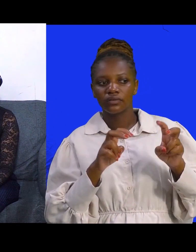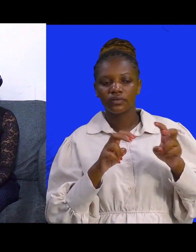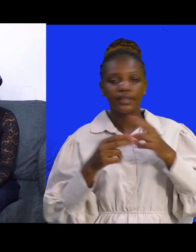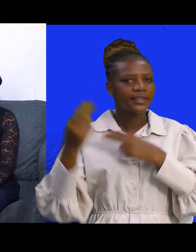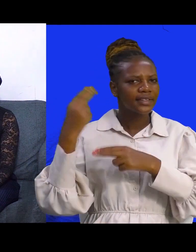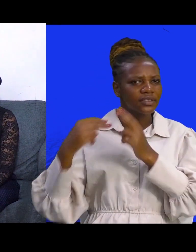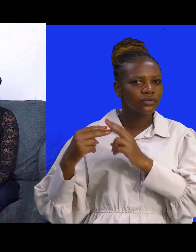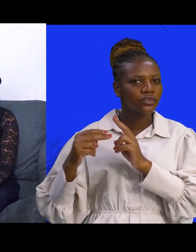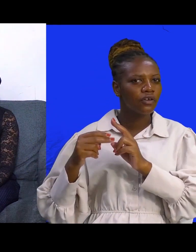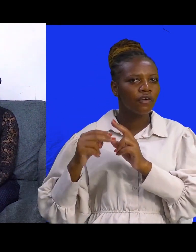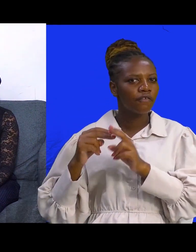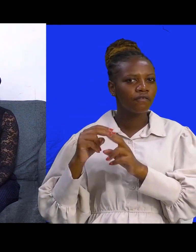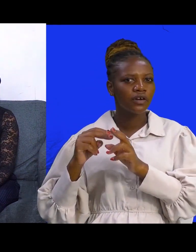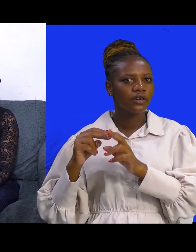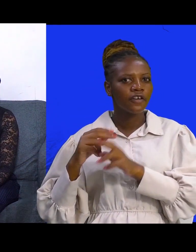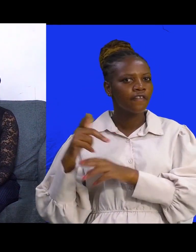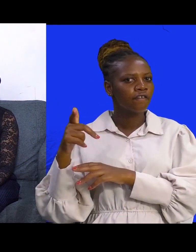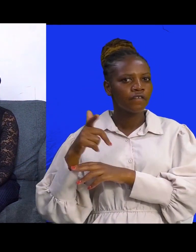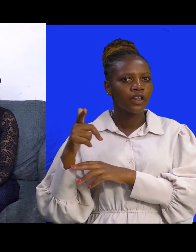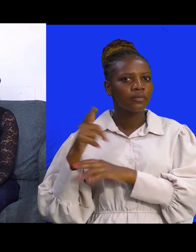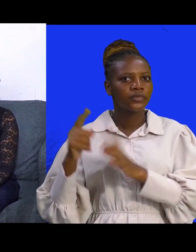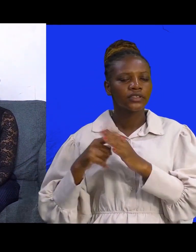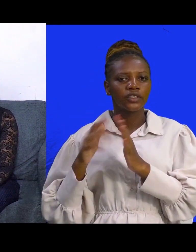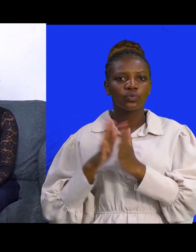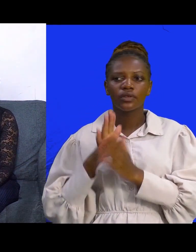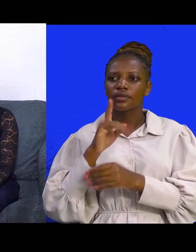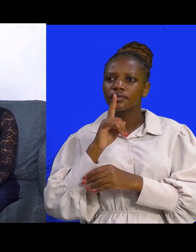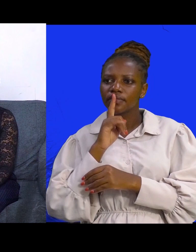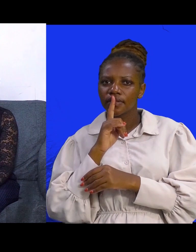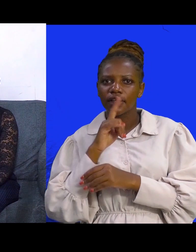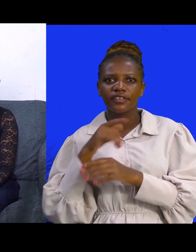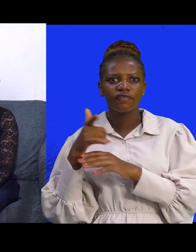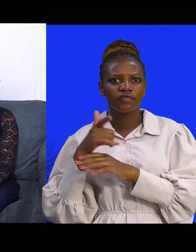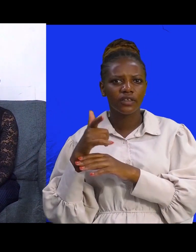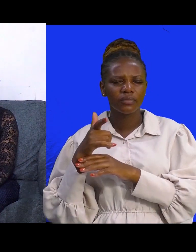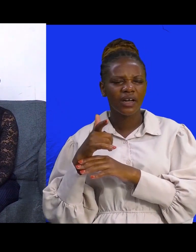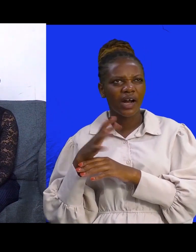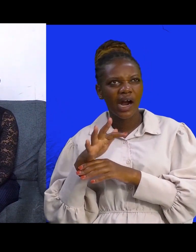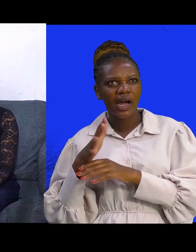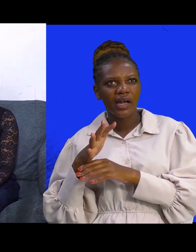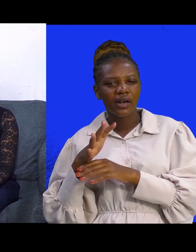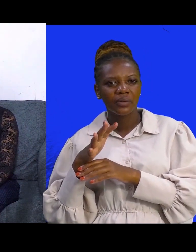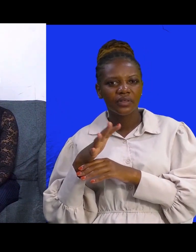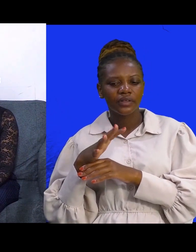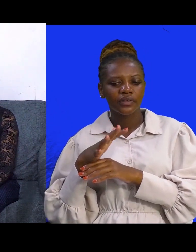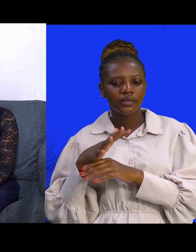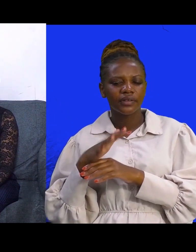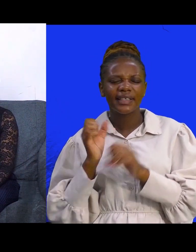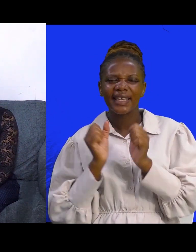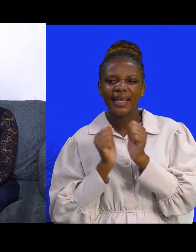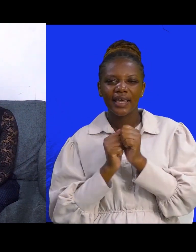belonging. Because if you look even at the history of film, it started with the silent era films that was in